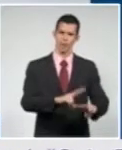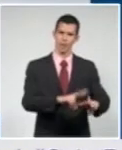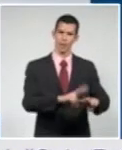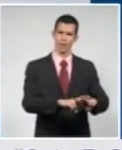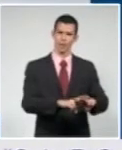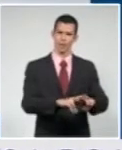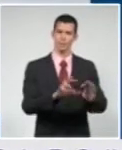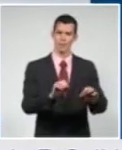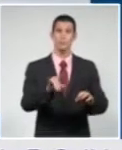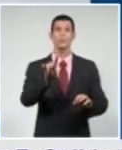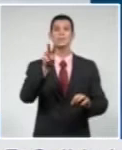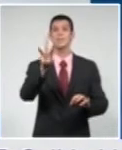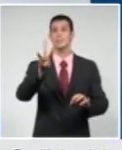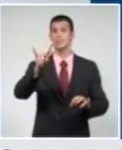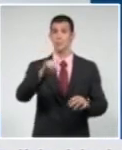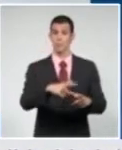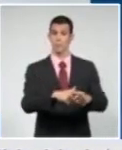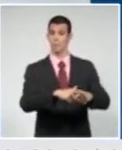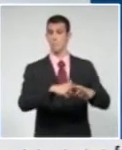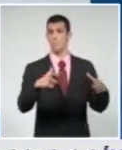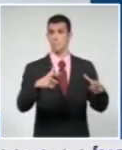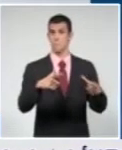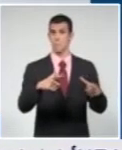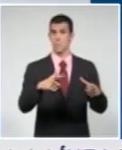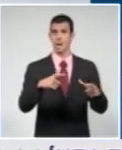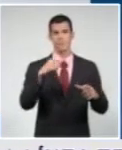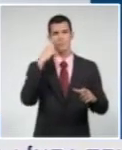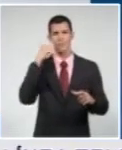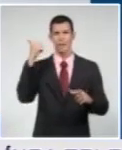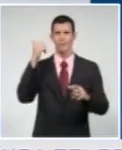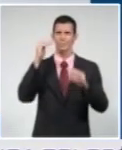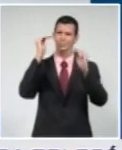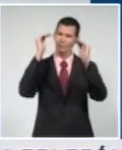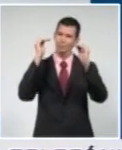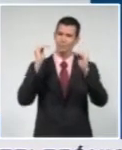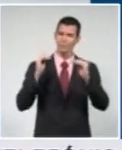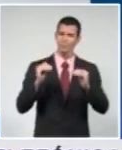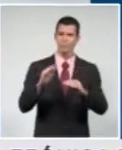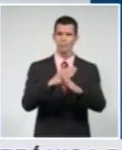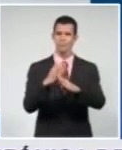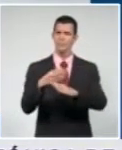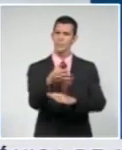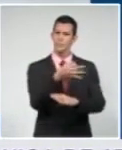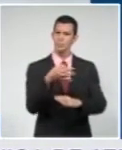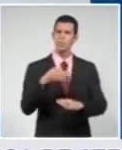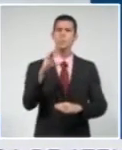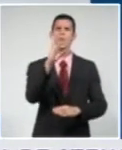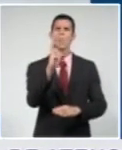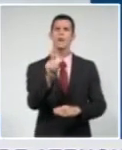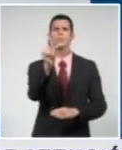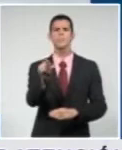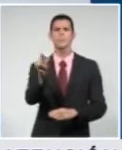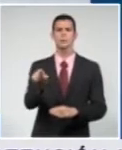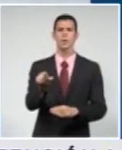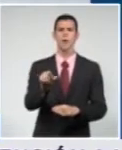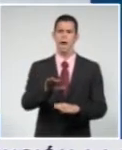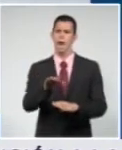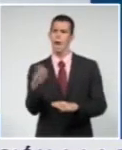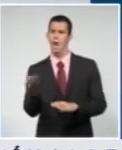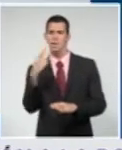of San Cristóbal with 3, Mariel with 2, and Guanajay